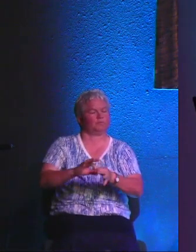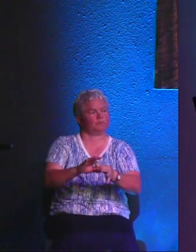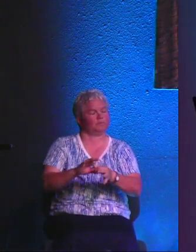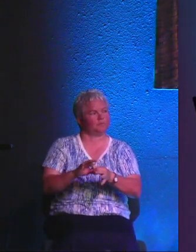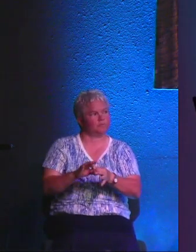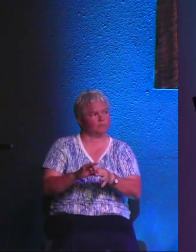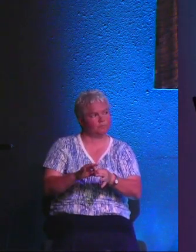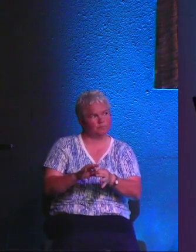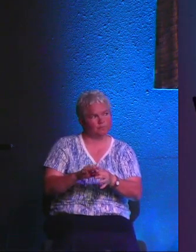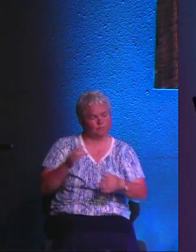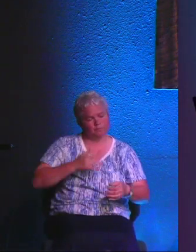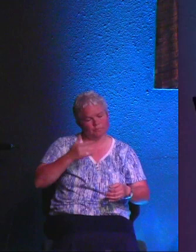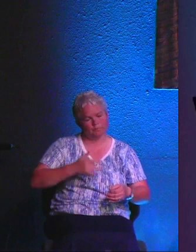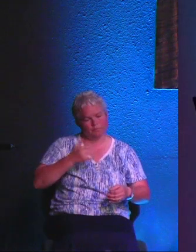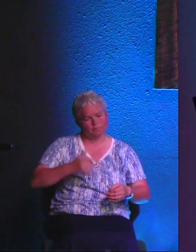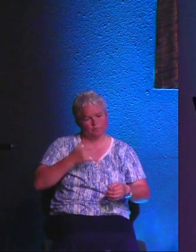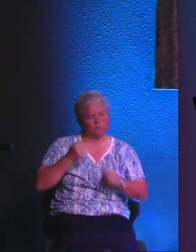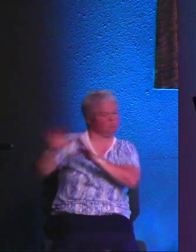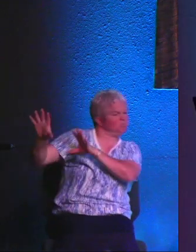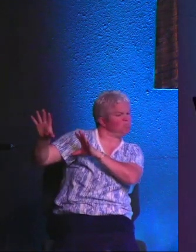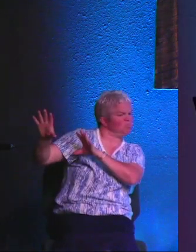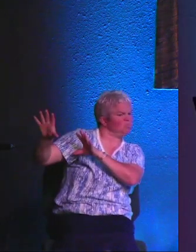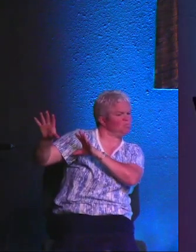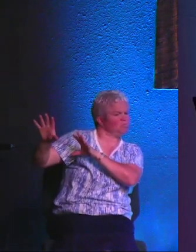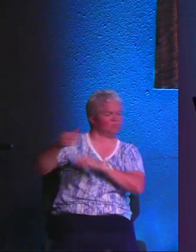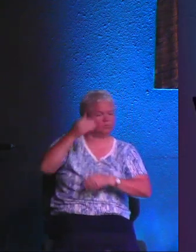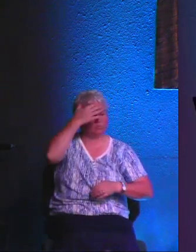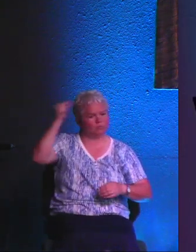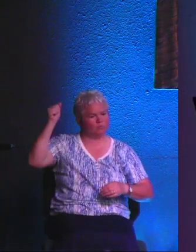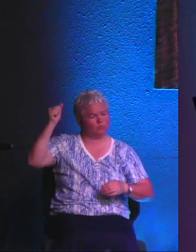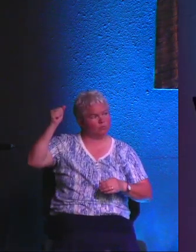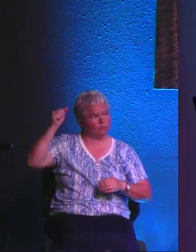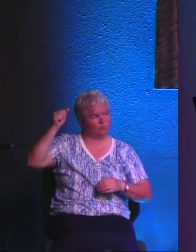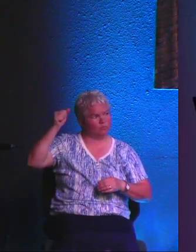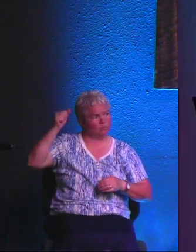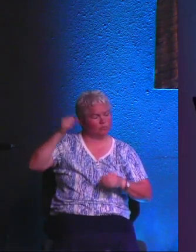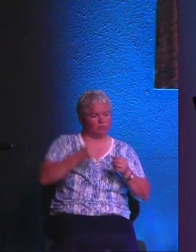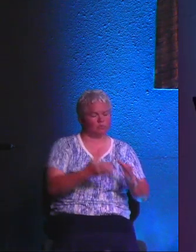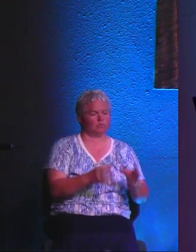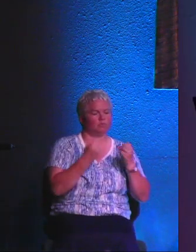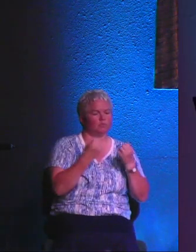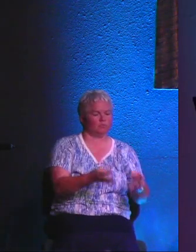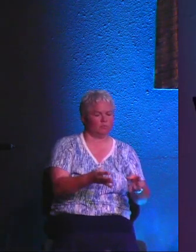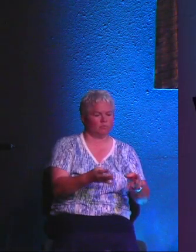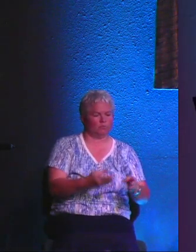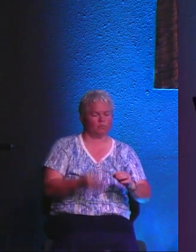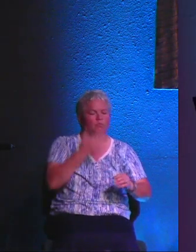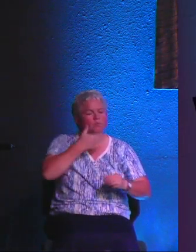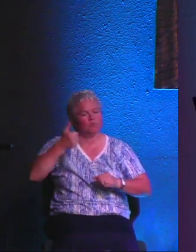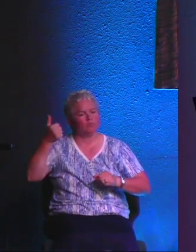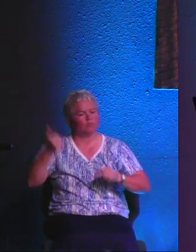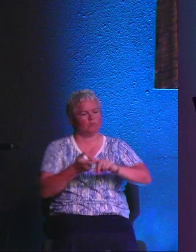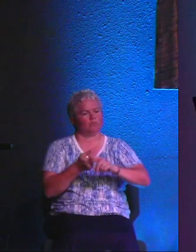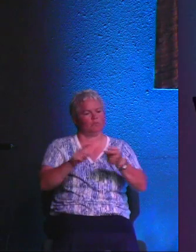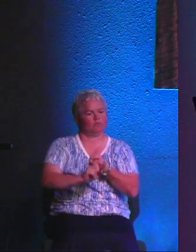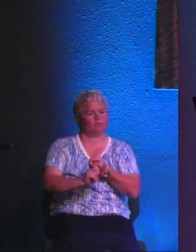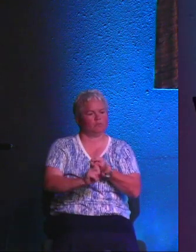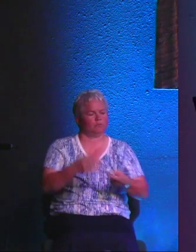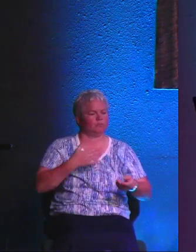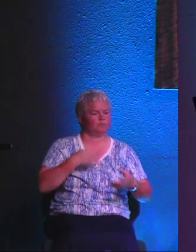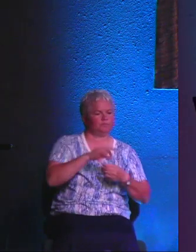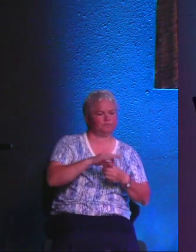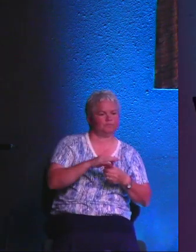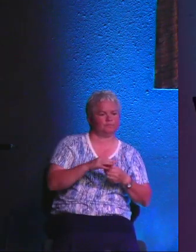that void because I felt rejected and forgotten by her. I had lost my best friend.